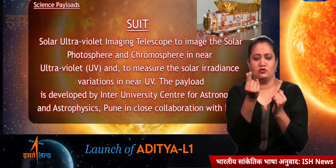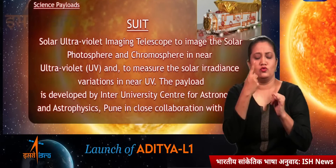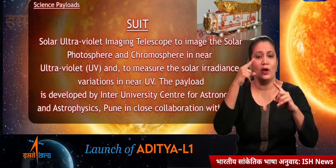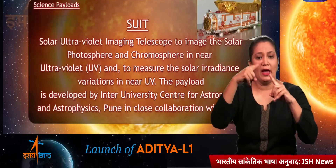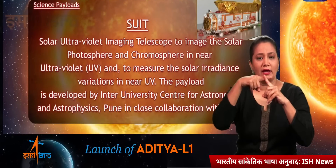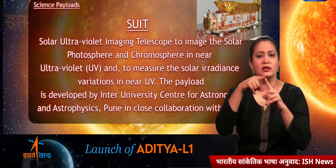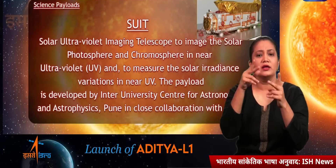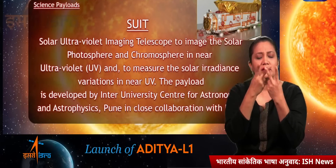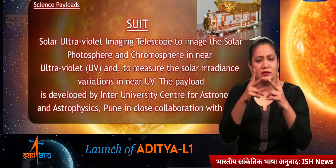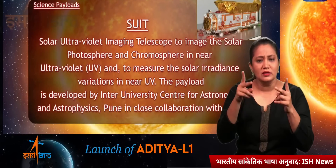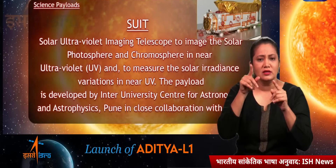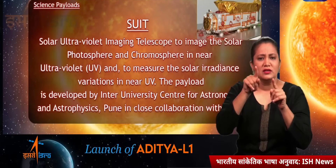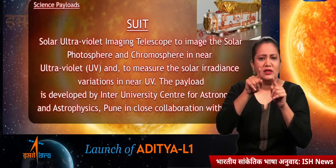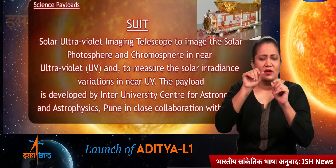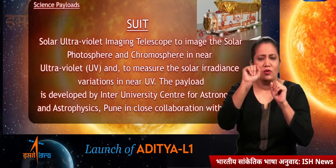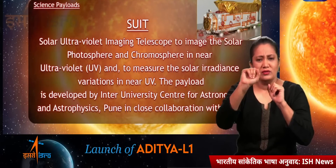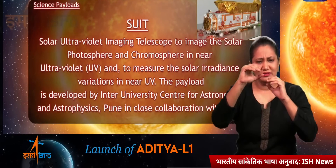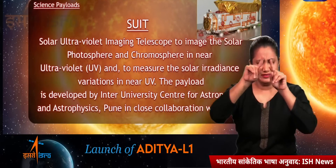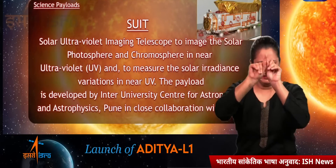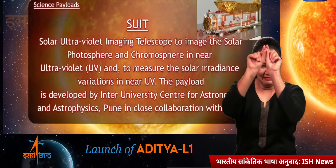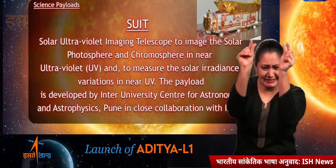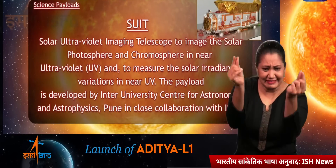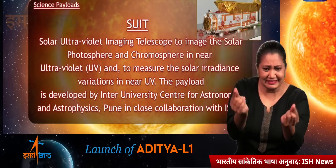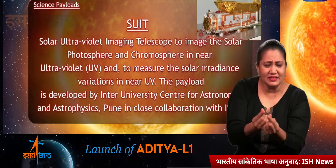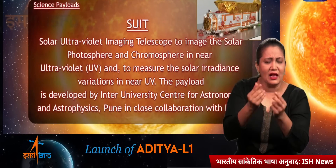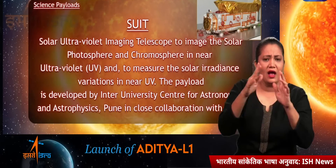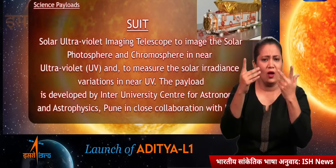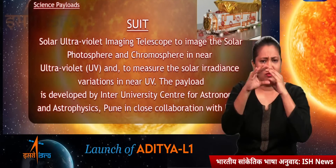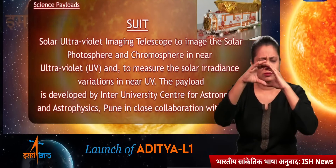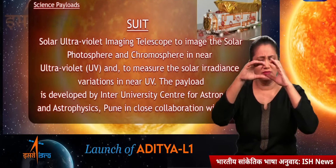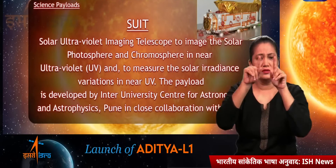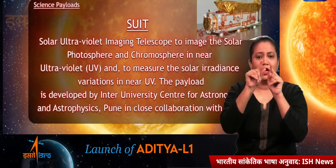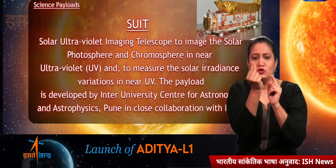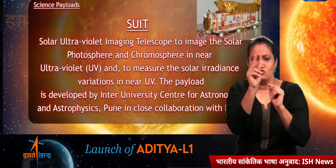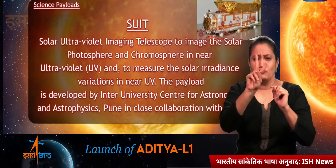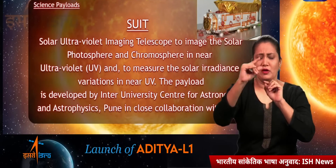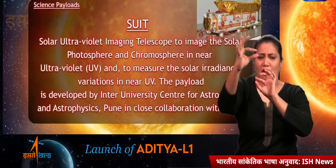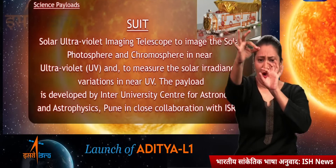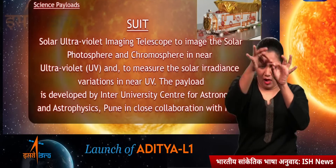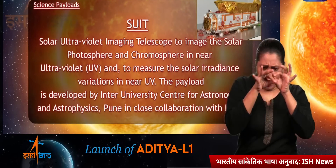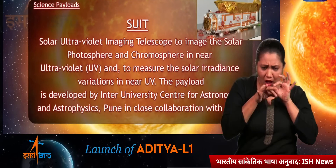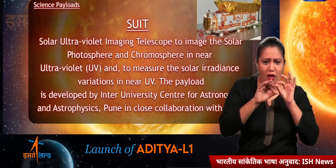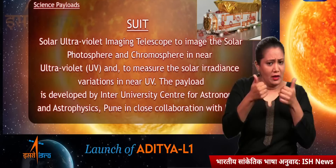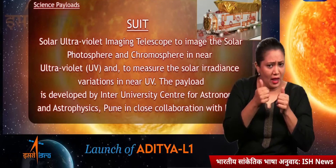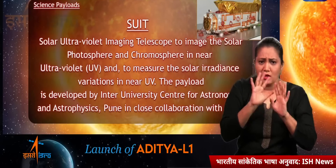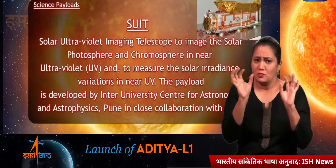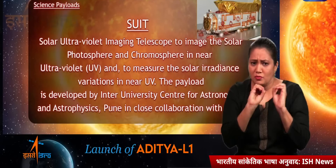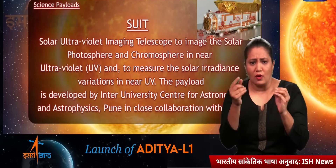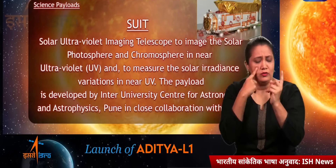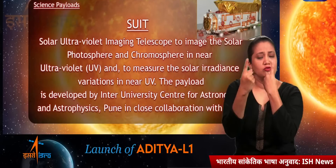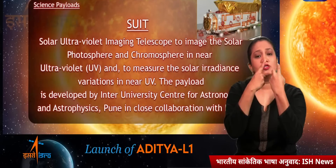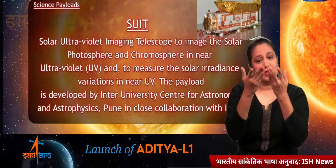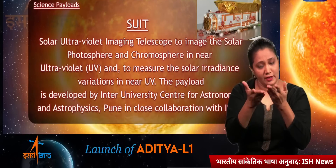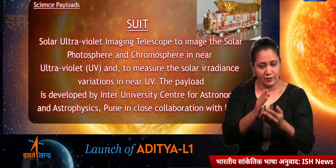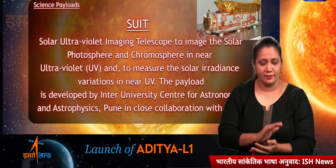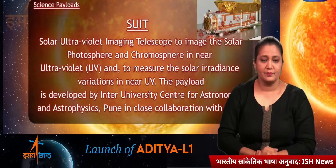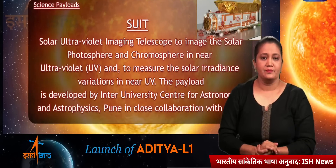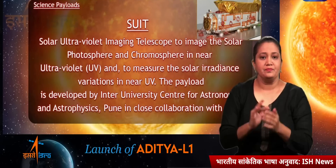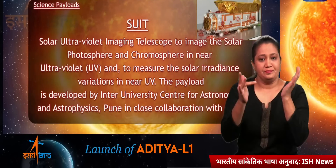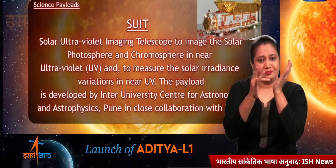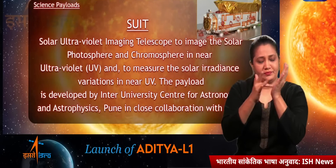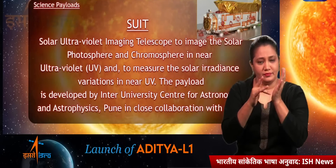to image the solar disk in the near ultraviolet wavelength range. The payload is developed